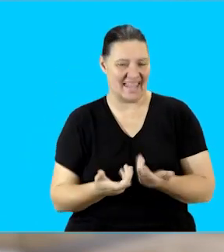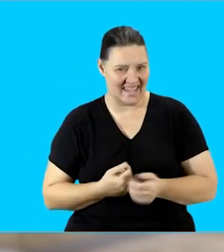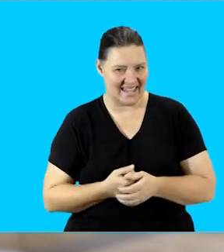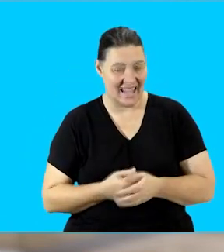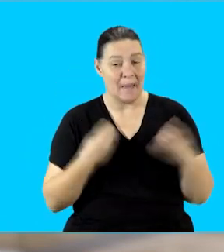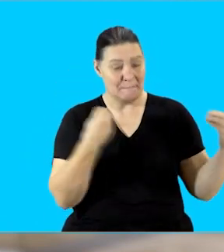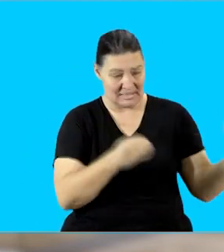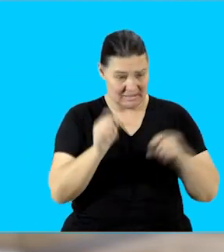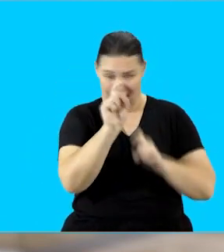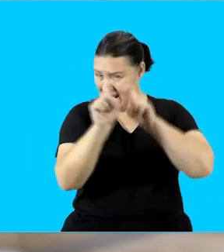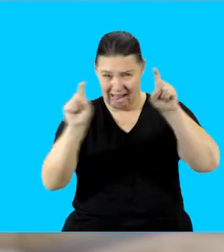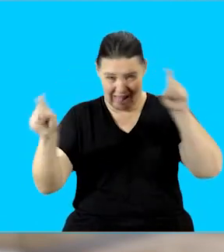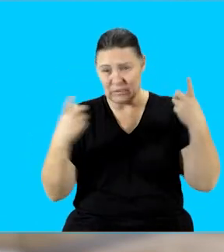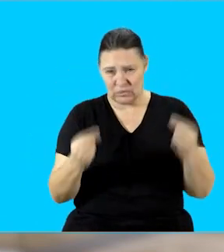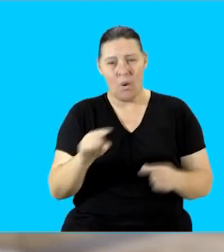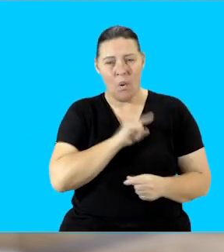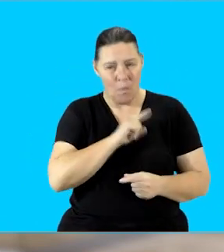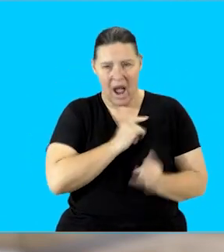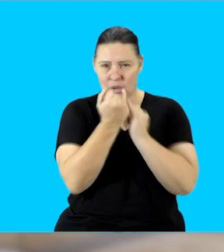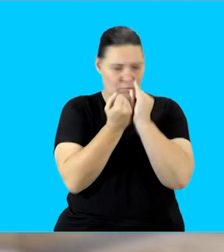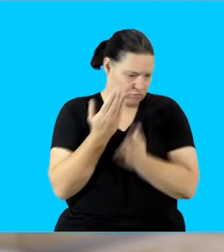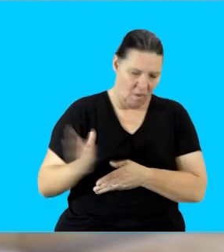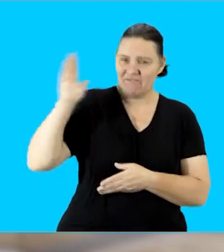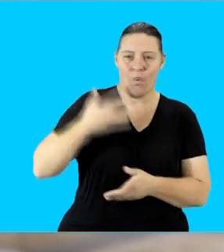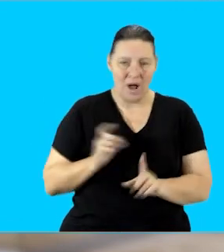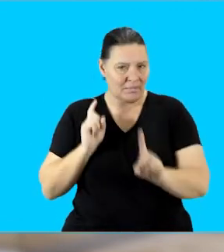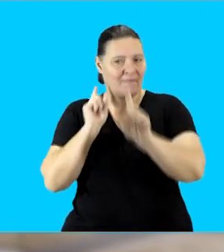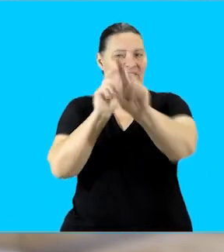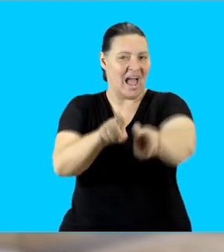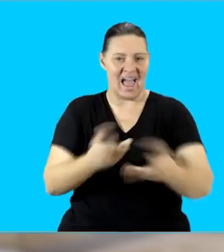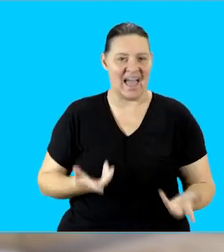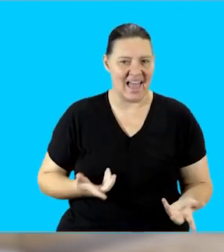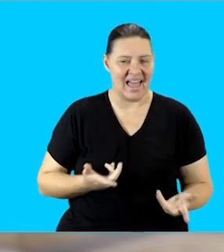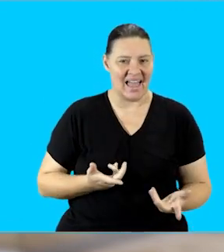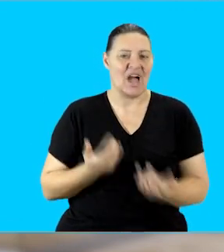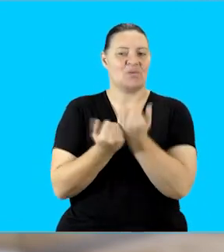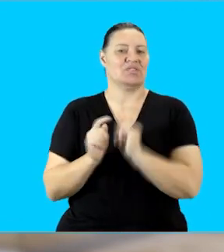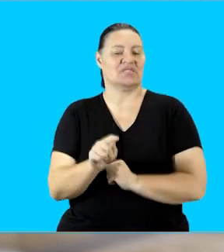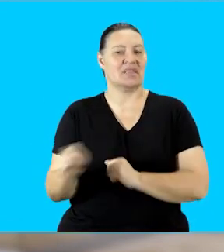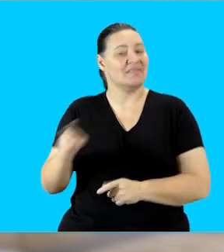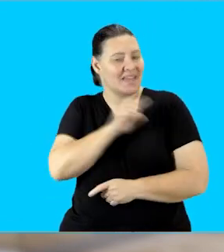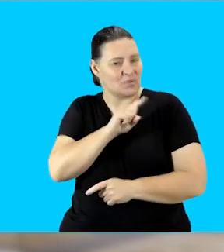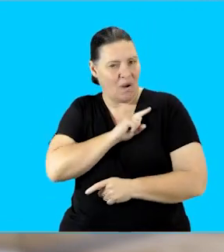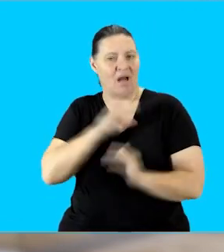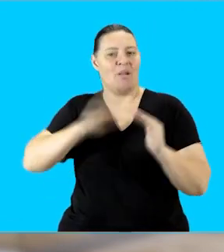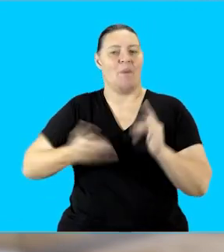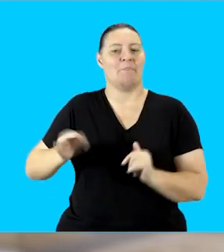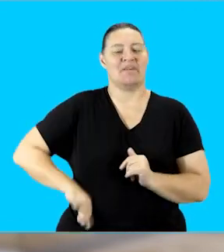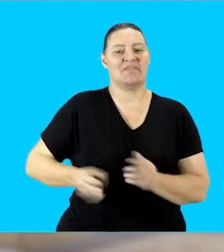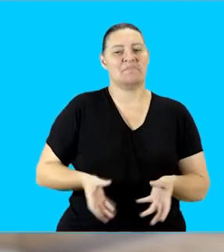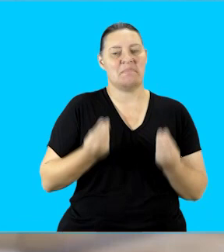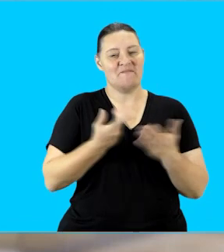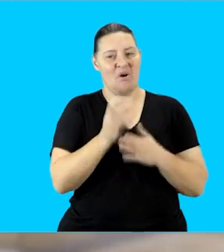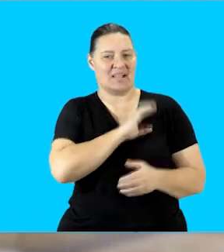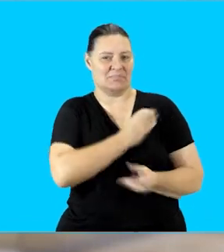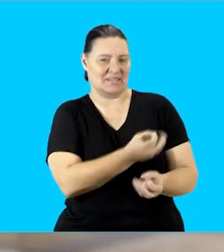discount. Businesses are doing that because they want to do away with competition. They want to be ahead of their competitors. That's why they are giving these low-cost